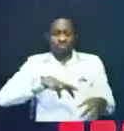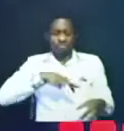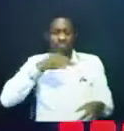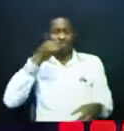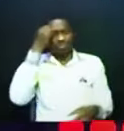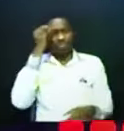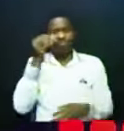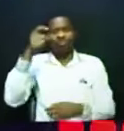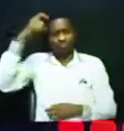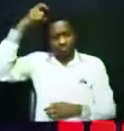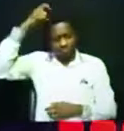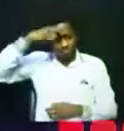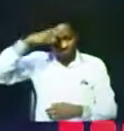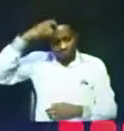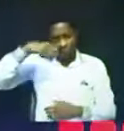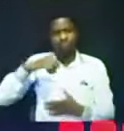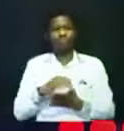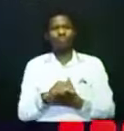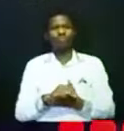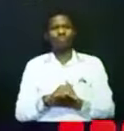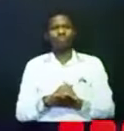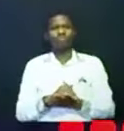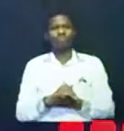wisdom and